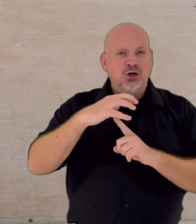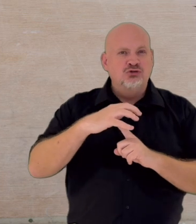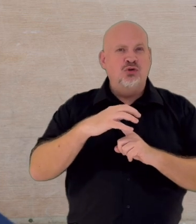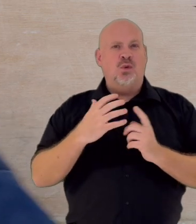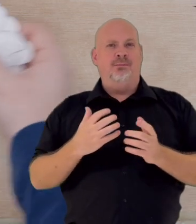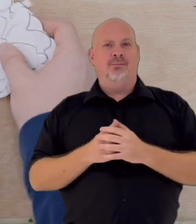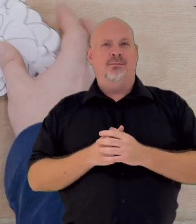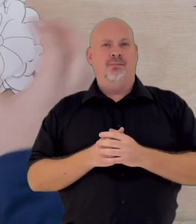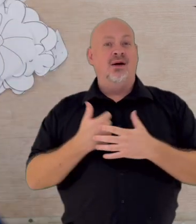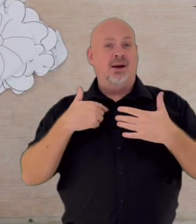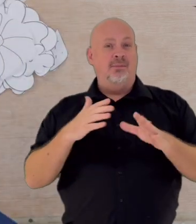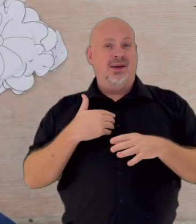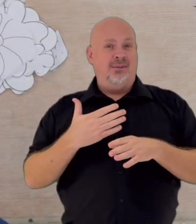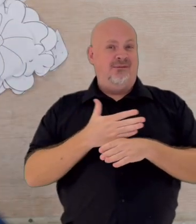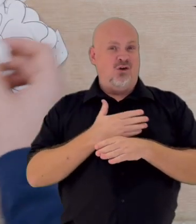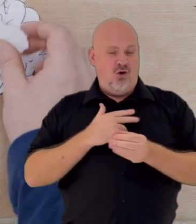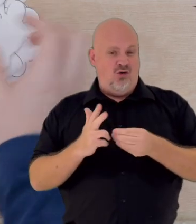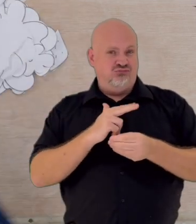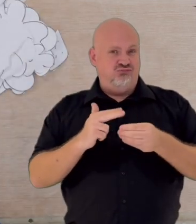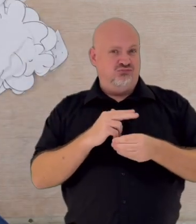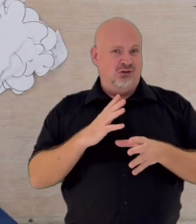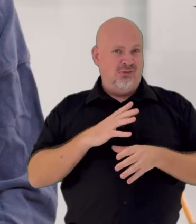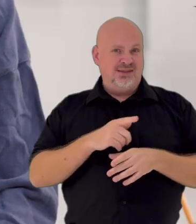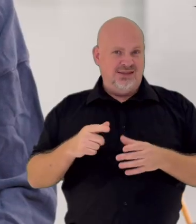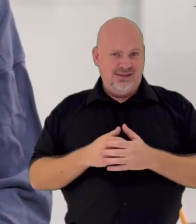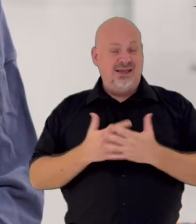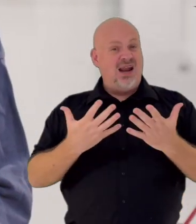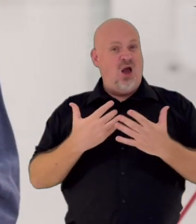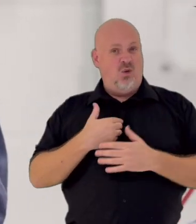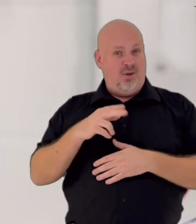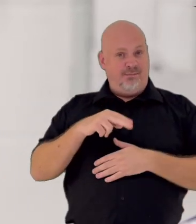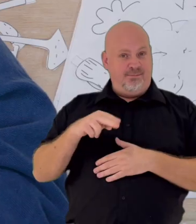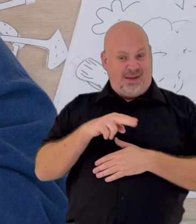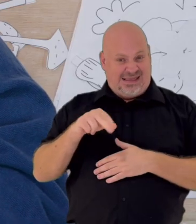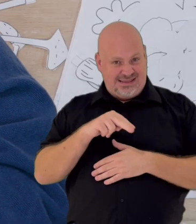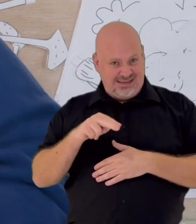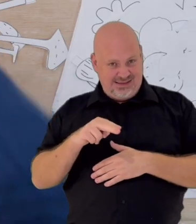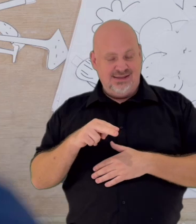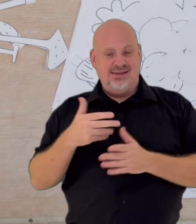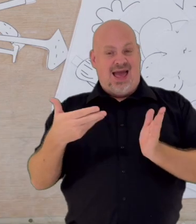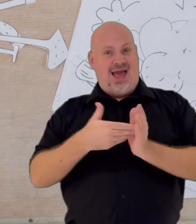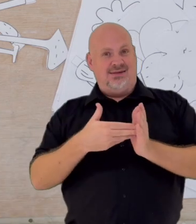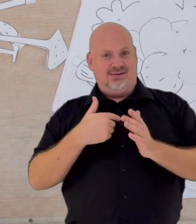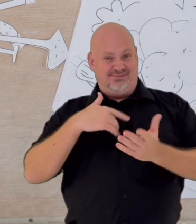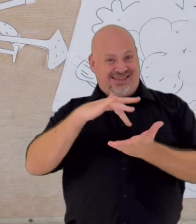earlier, and we're gonna paint them and then add them to our city.